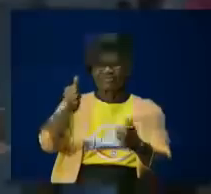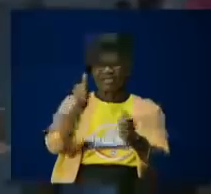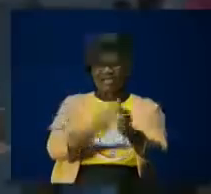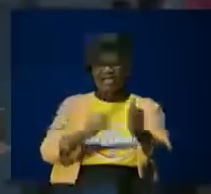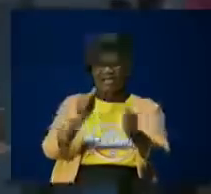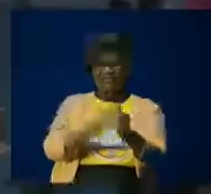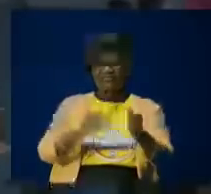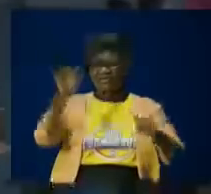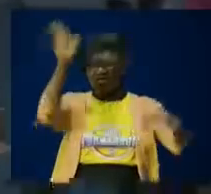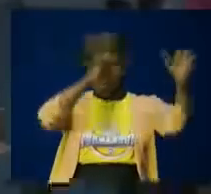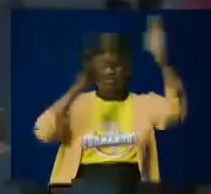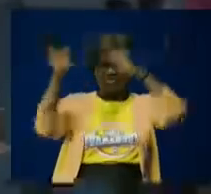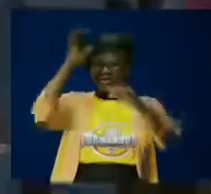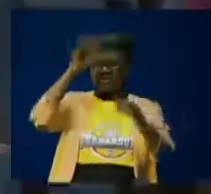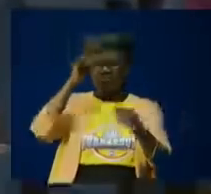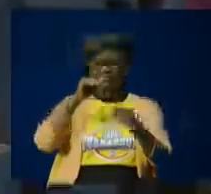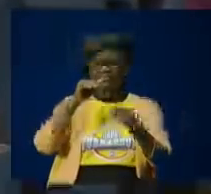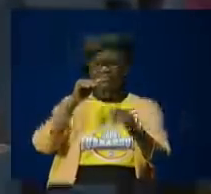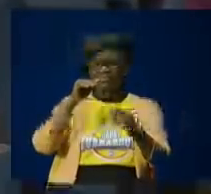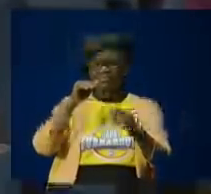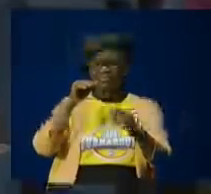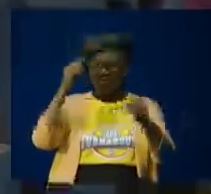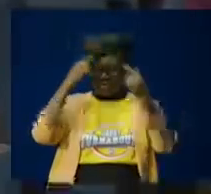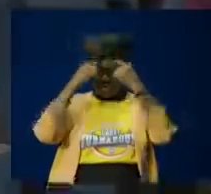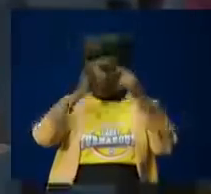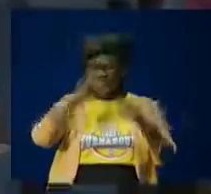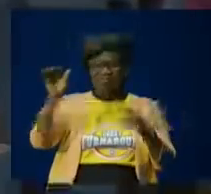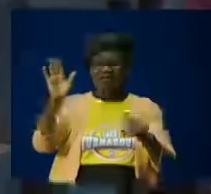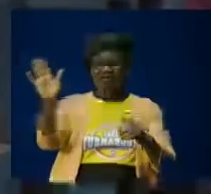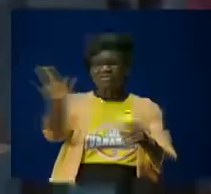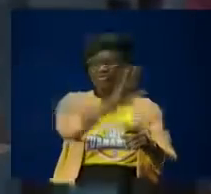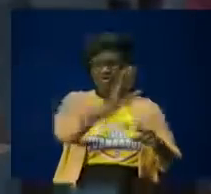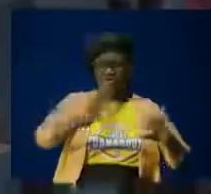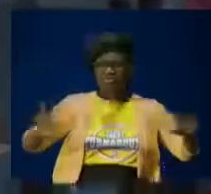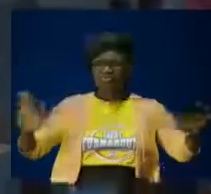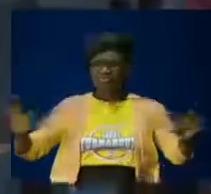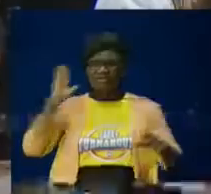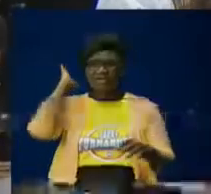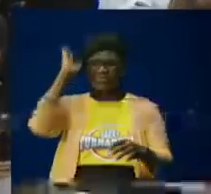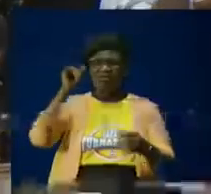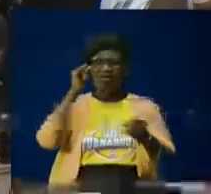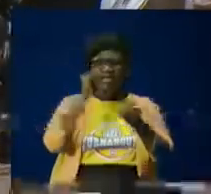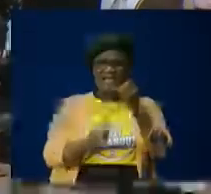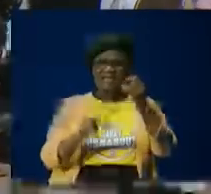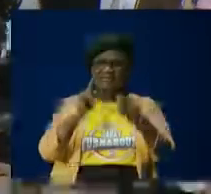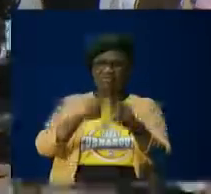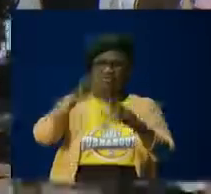Every storm concerning your children will end tonight.